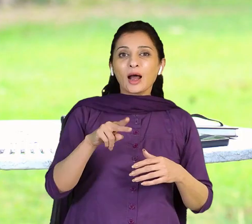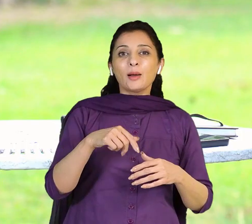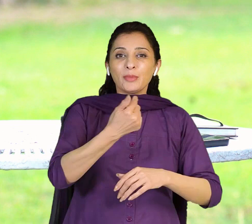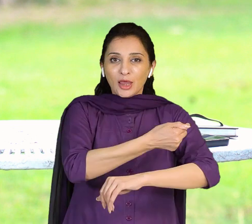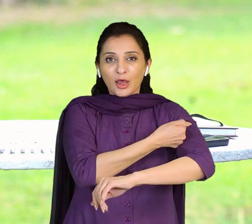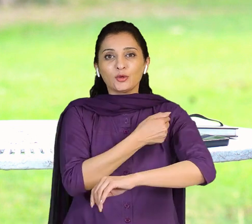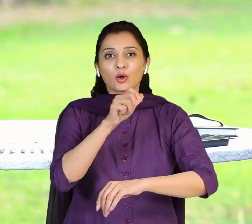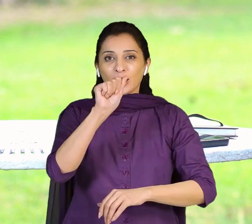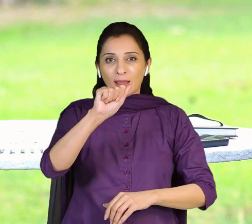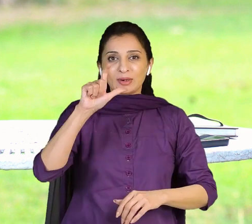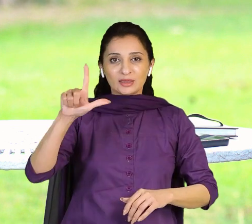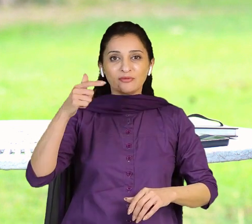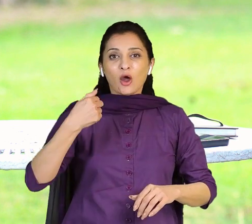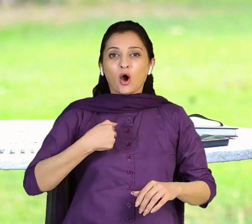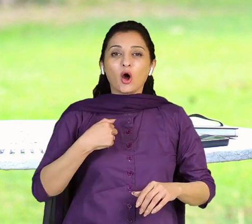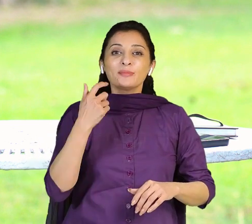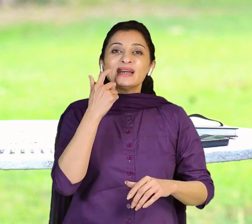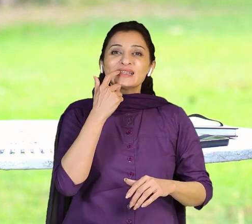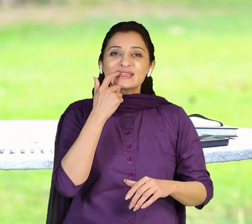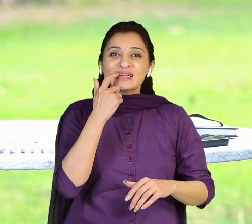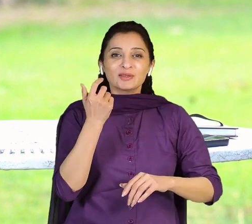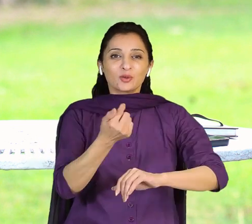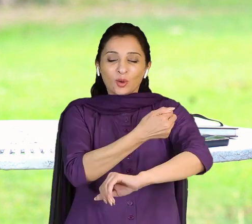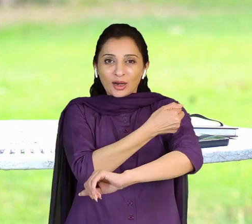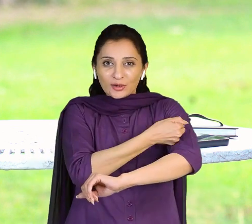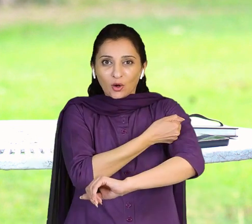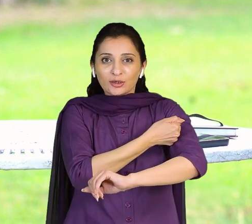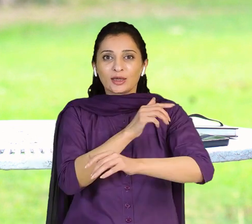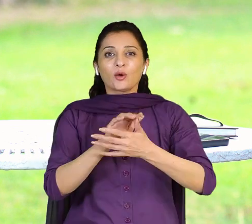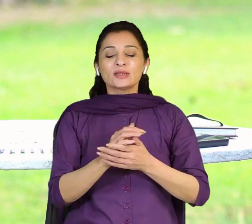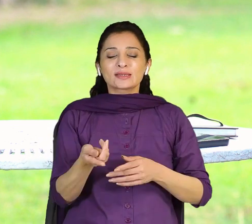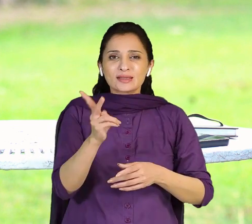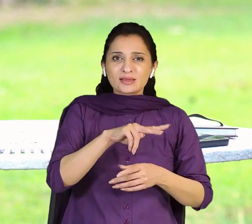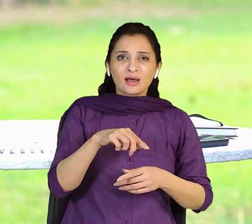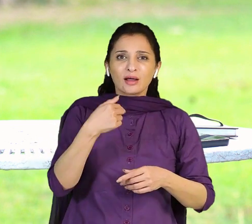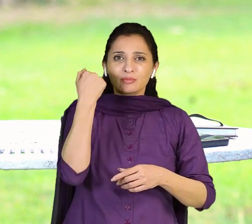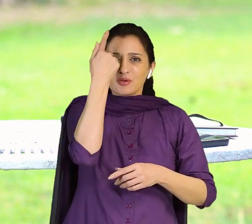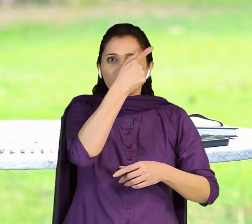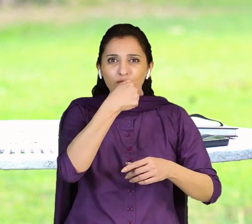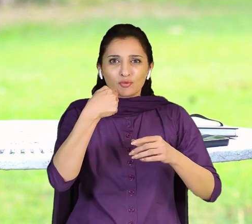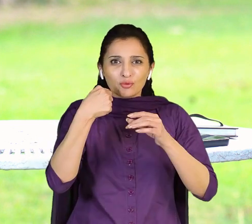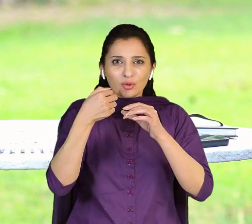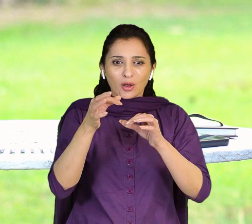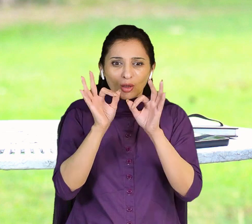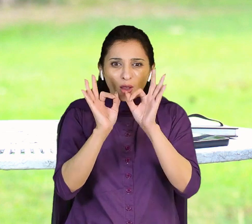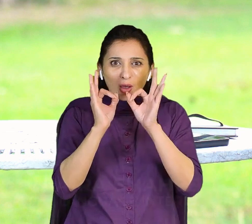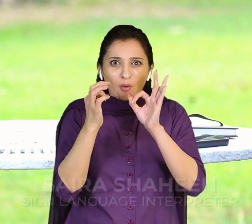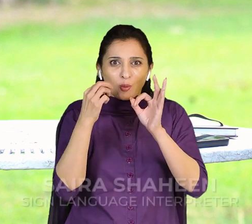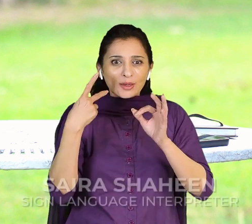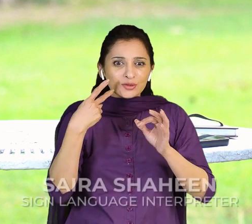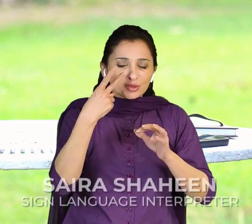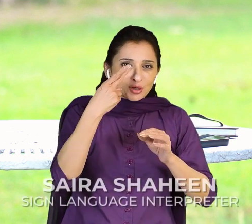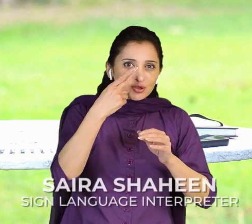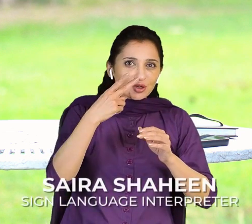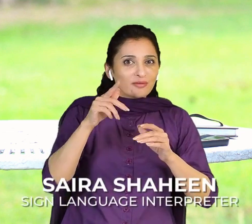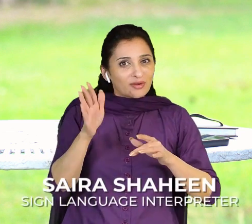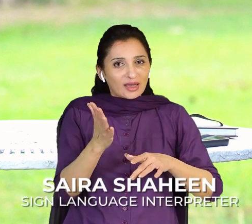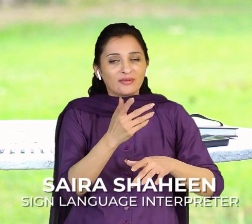My name is Dr. Ahmed Latif. I'm a dentist by profession. I practice facial aesthetics and also dabble in maxillofacial